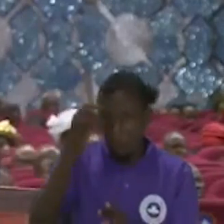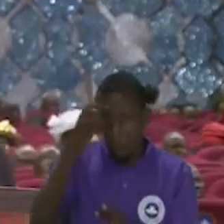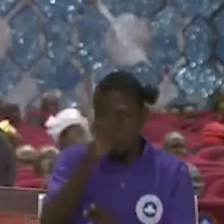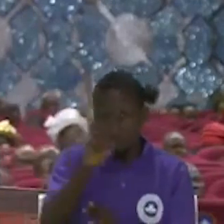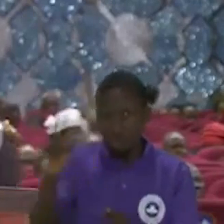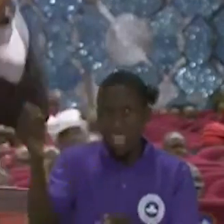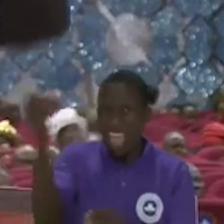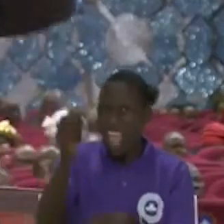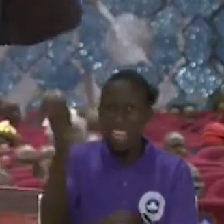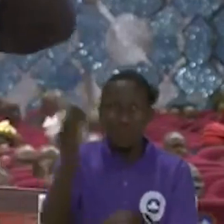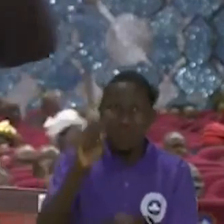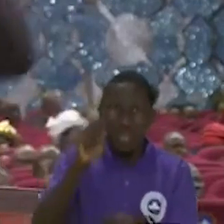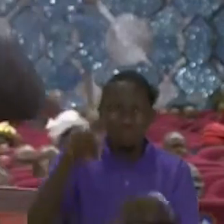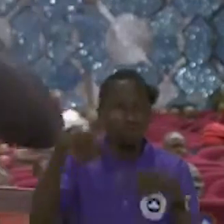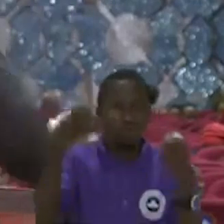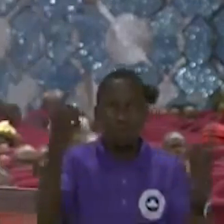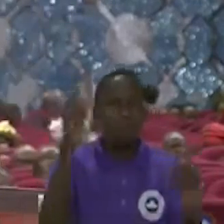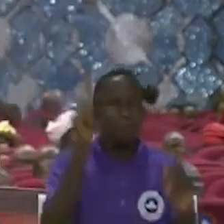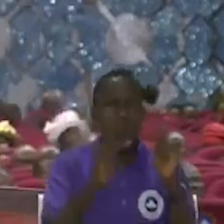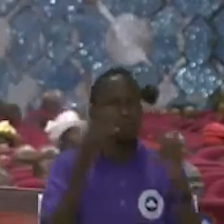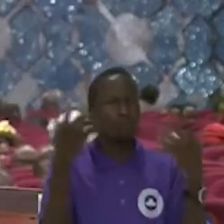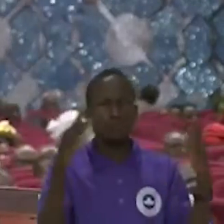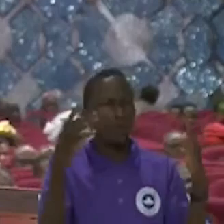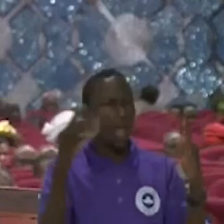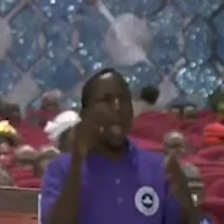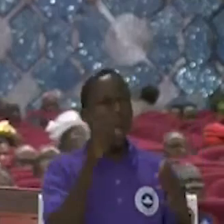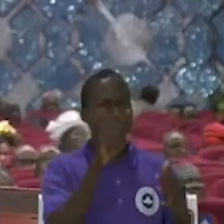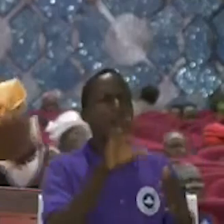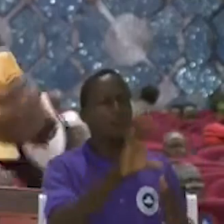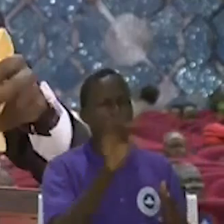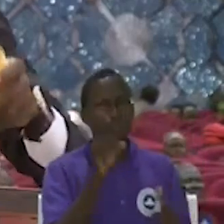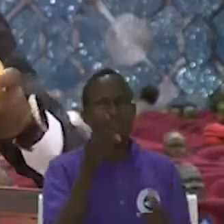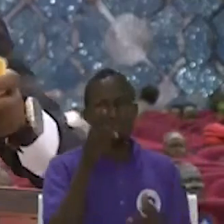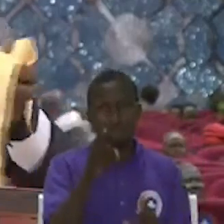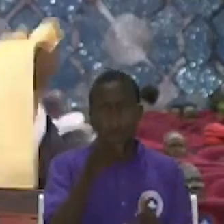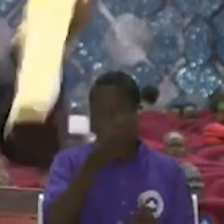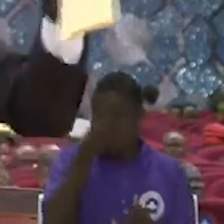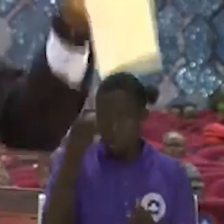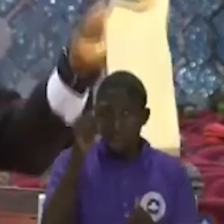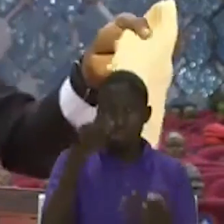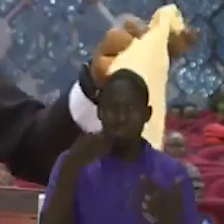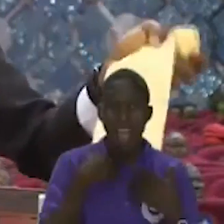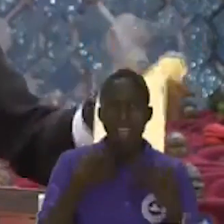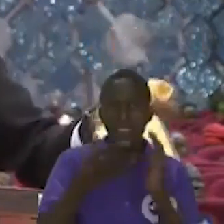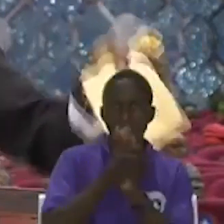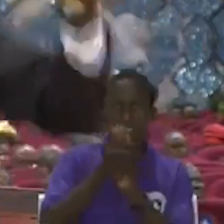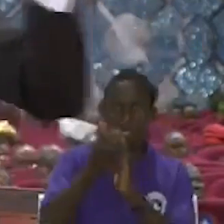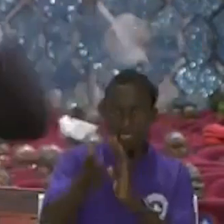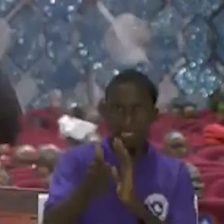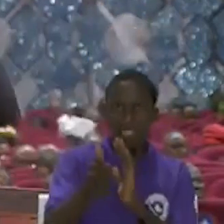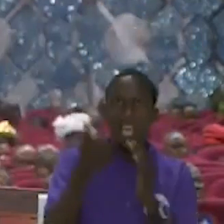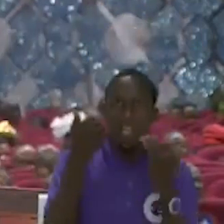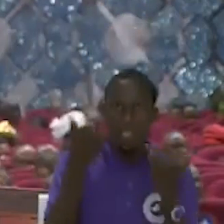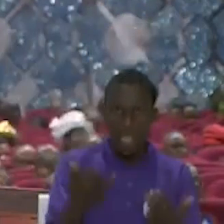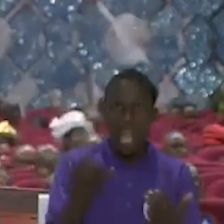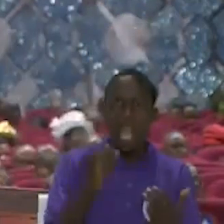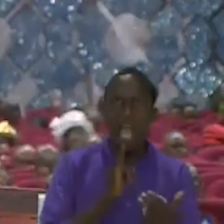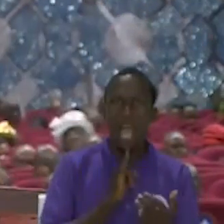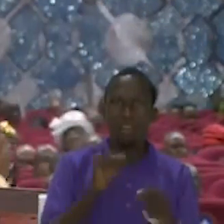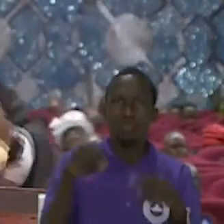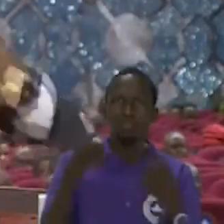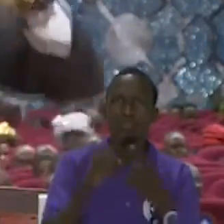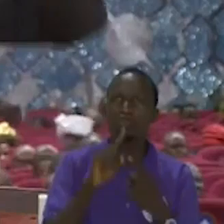you step into because you have the skill. Because you have the skill. Another point to grow from positional to the reality of